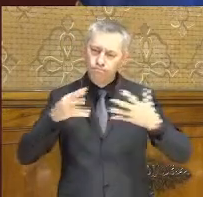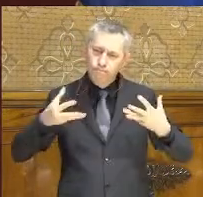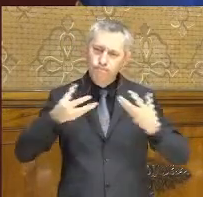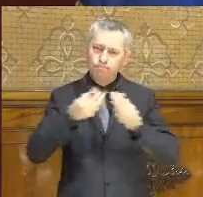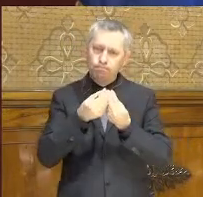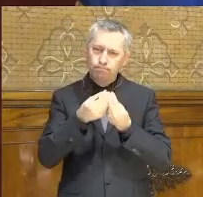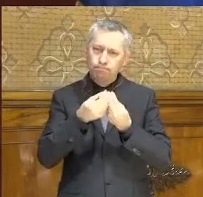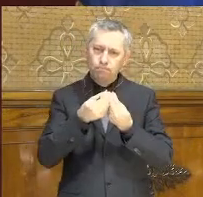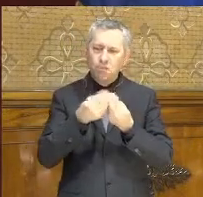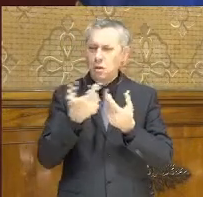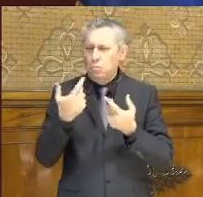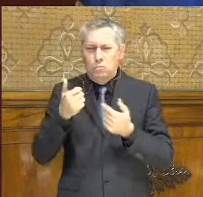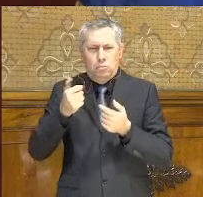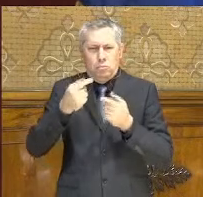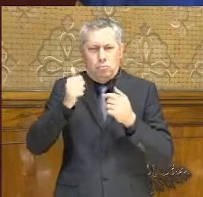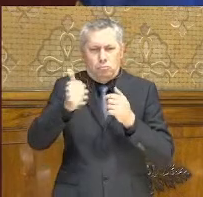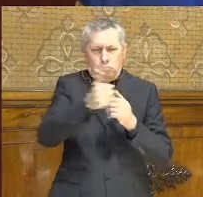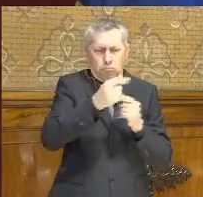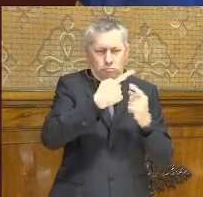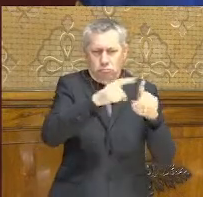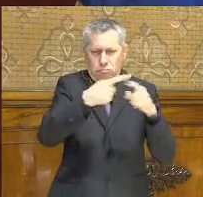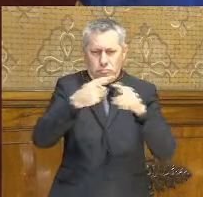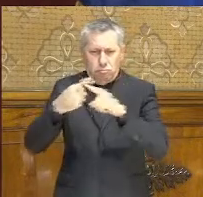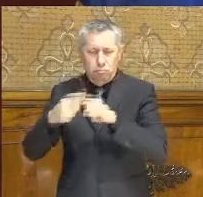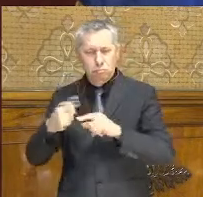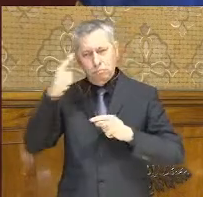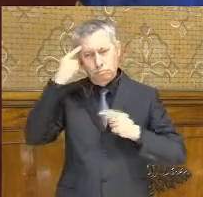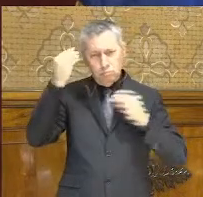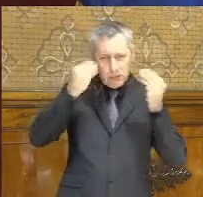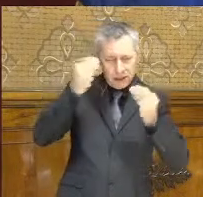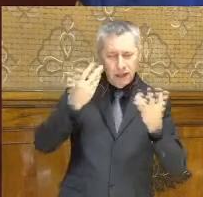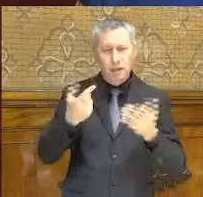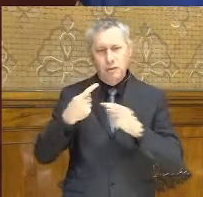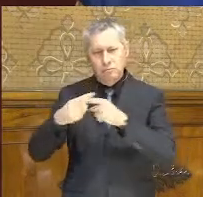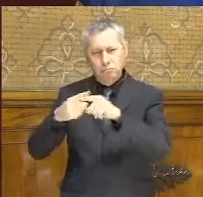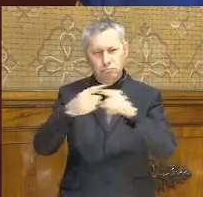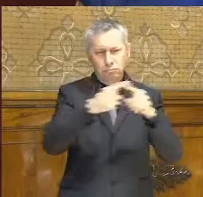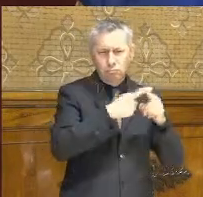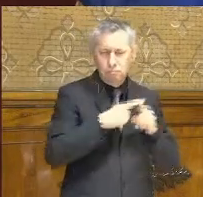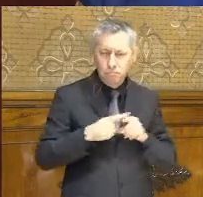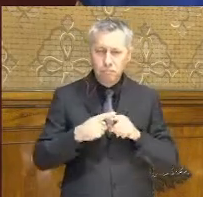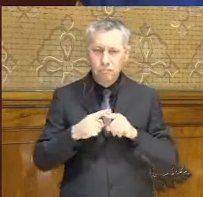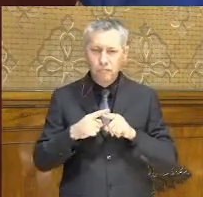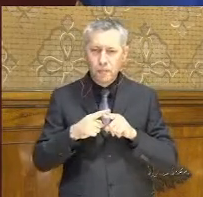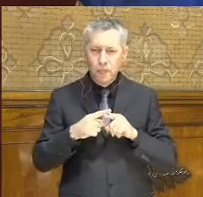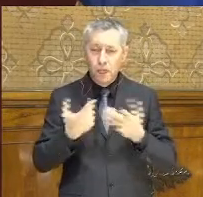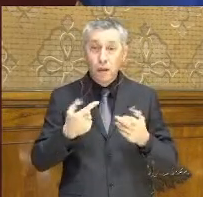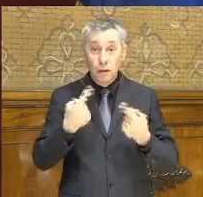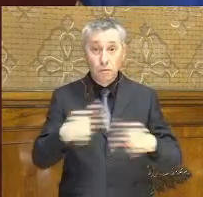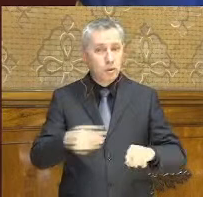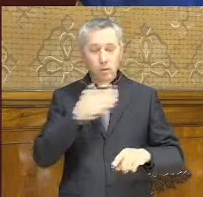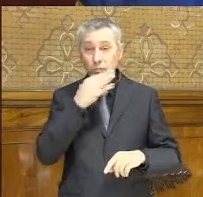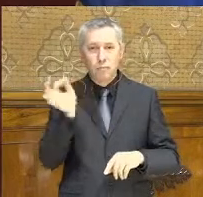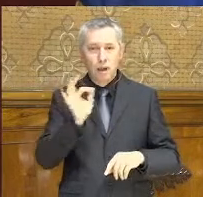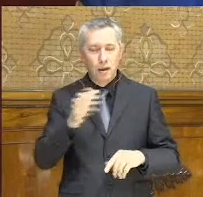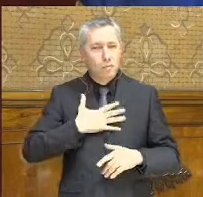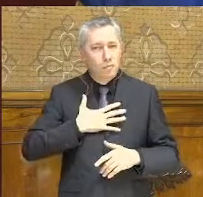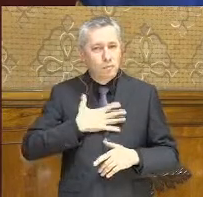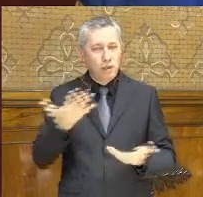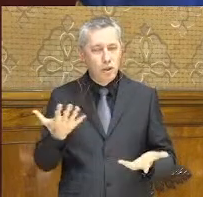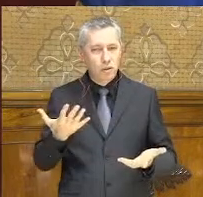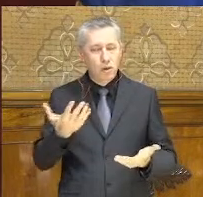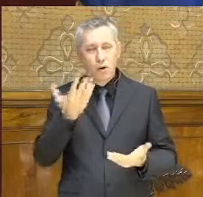views, and not of consensus. And that is one of the great ideas, I believe, of Padovan humanism,